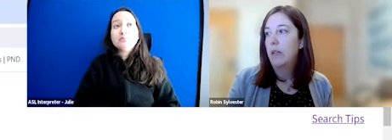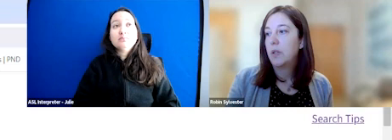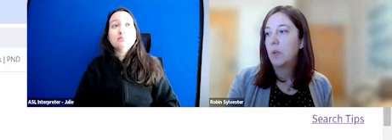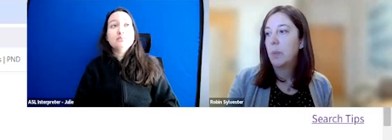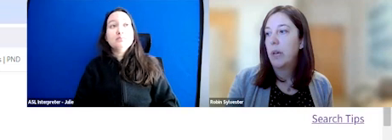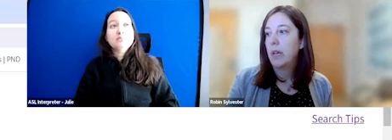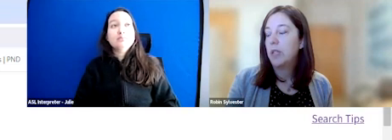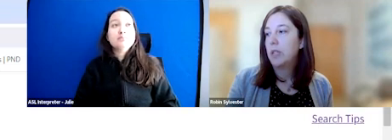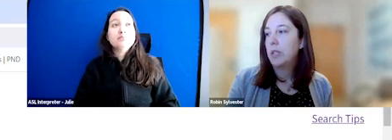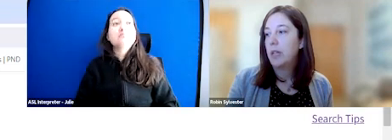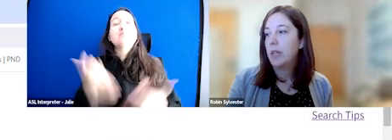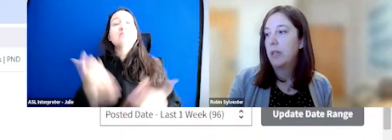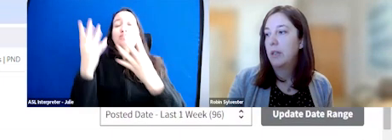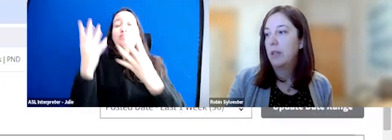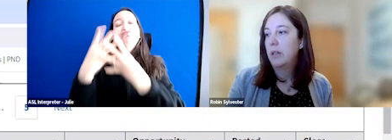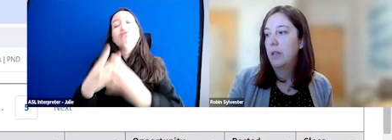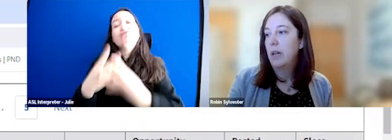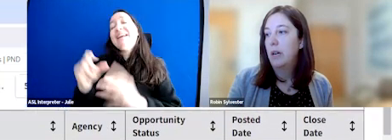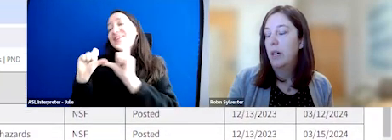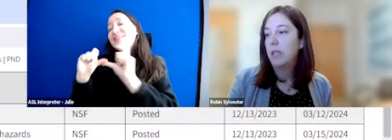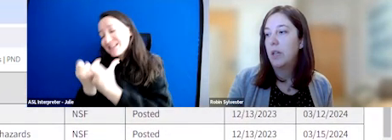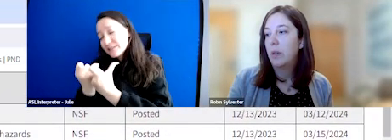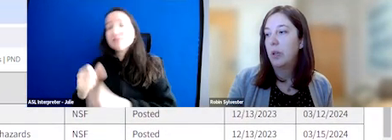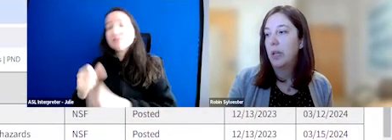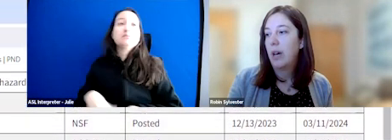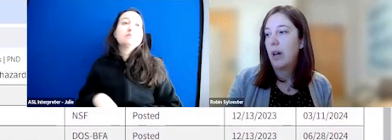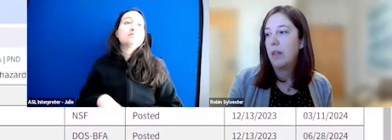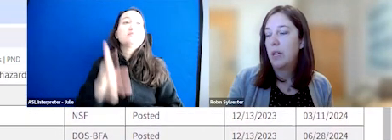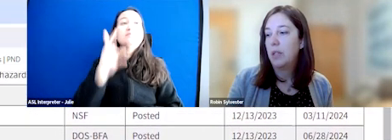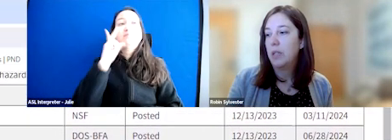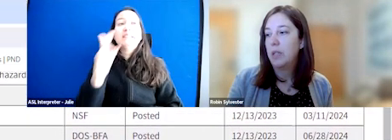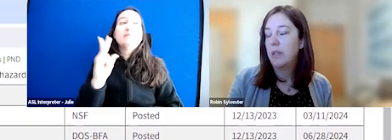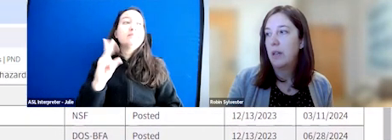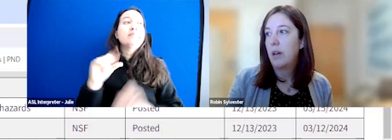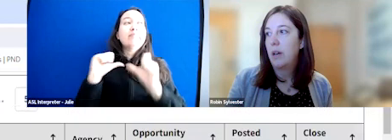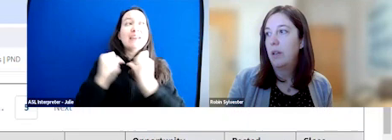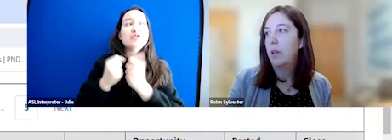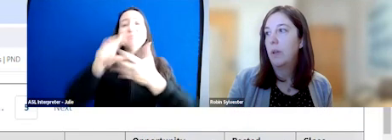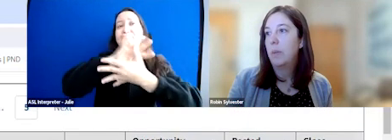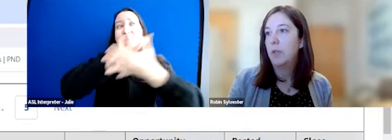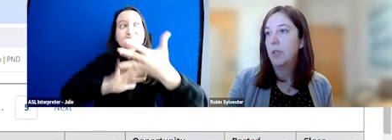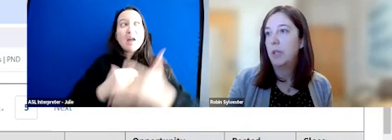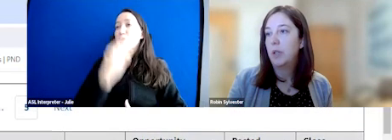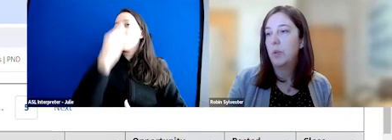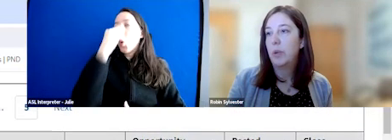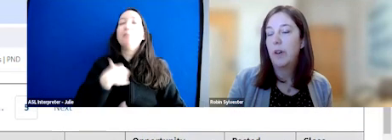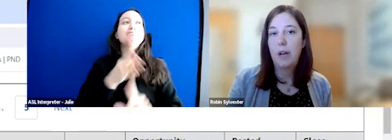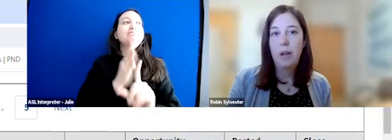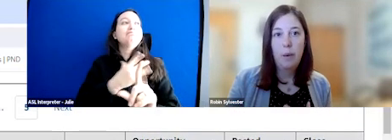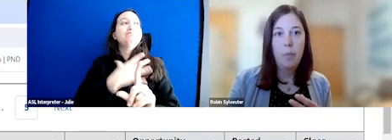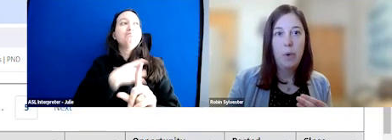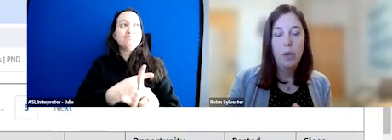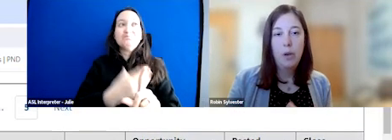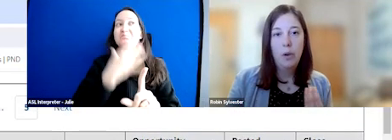And then I can sort by agency again and take a look at the agencies that I know that I'm interested in. So if